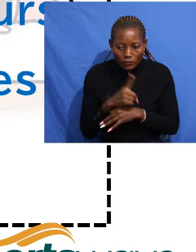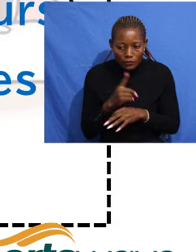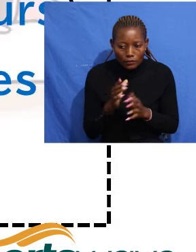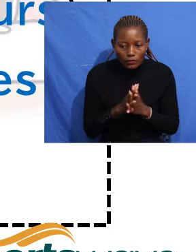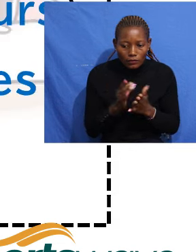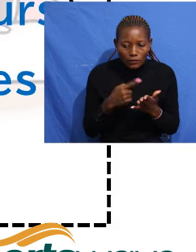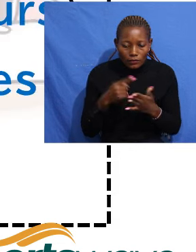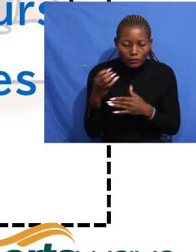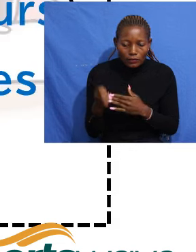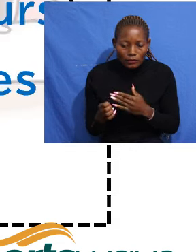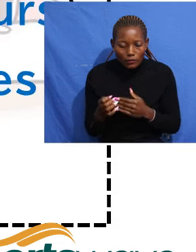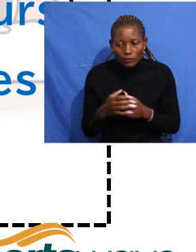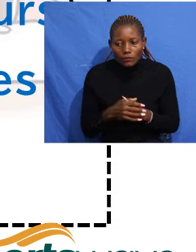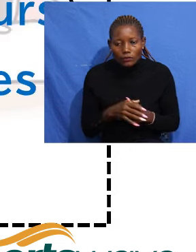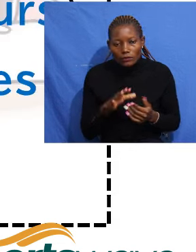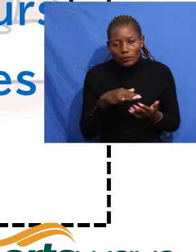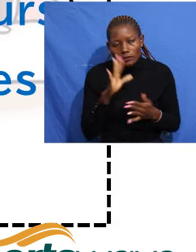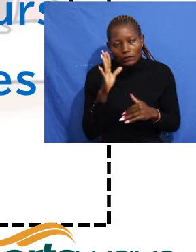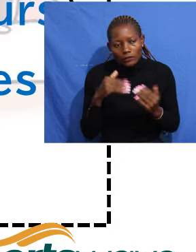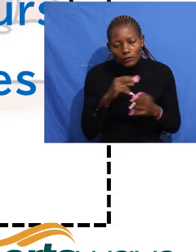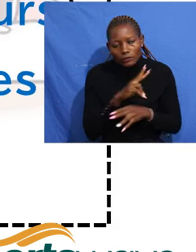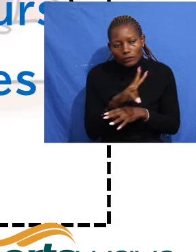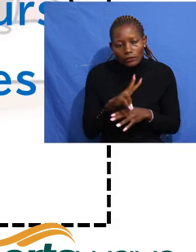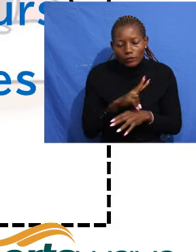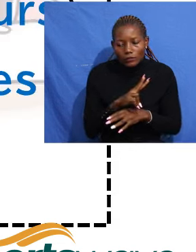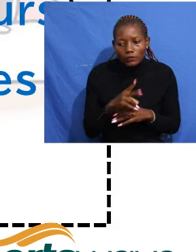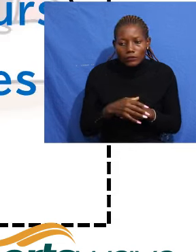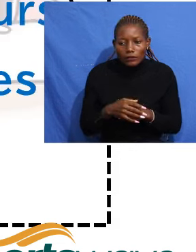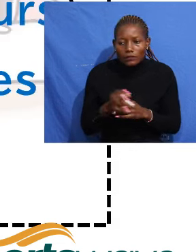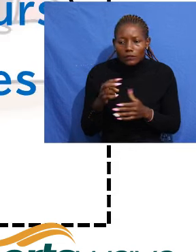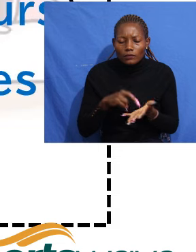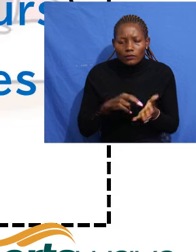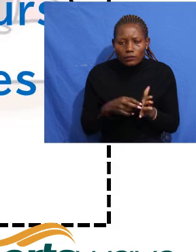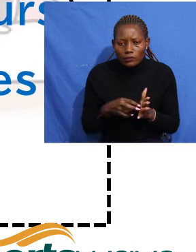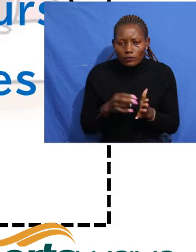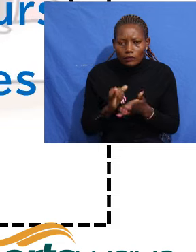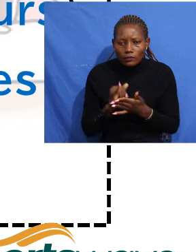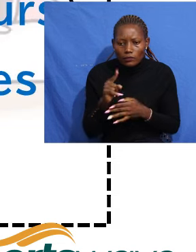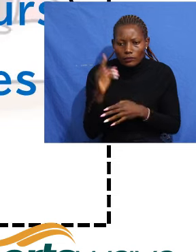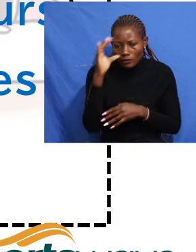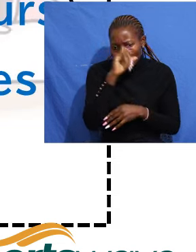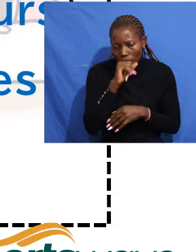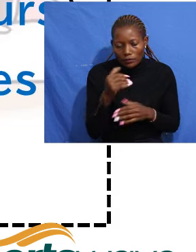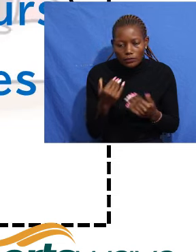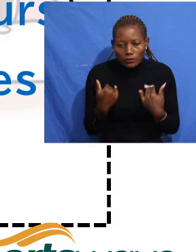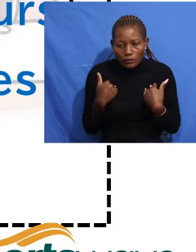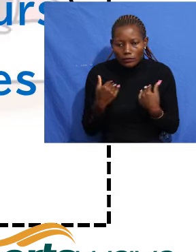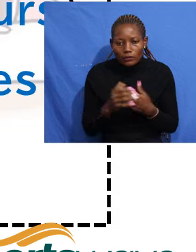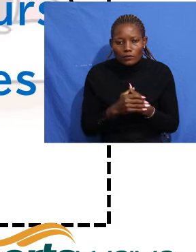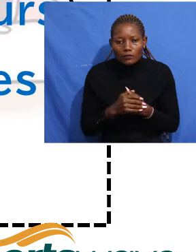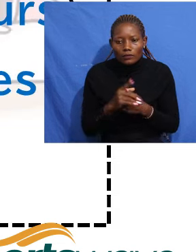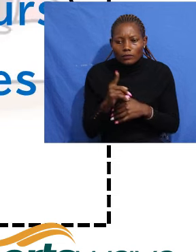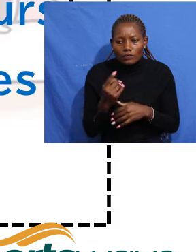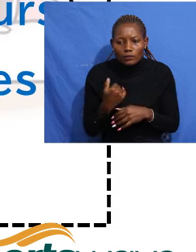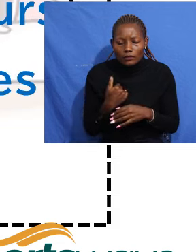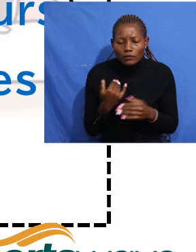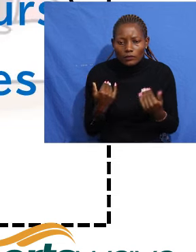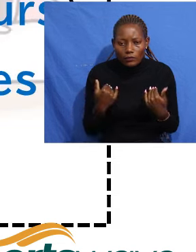more than 2 hours, that means you're lacking sleep. You have to